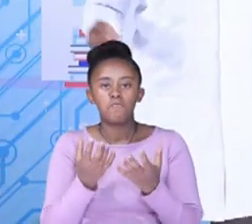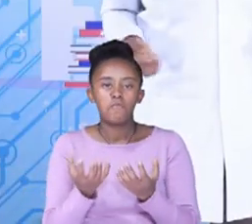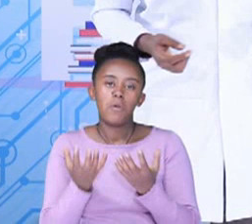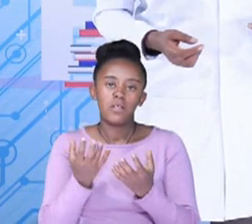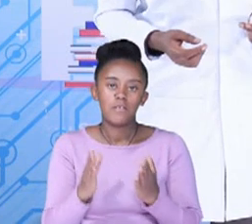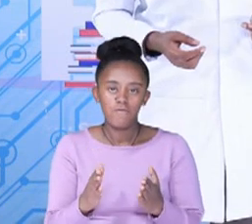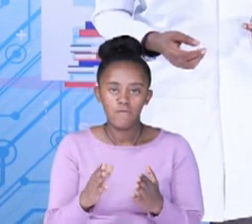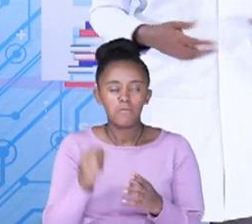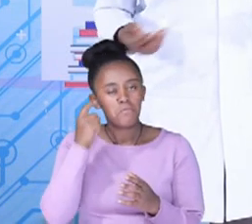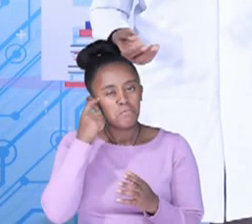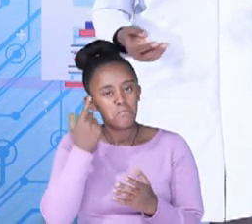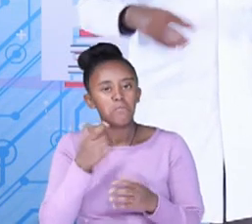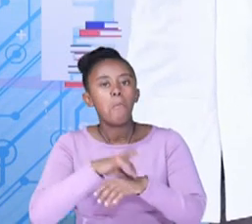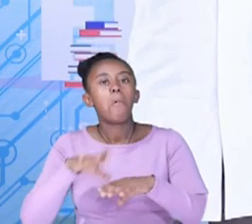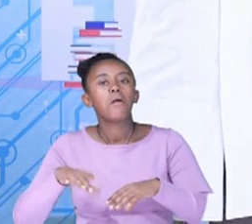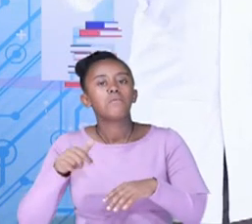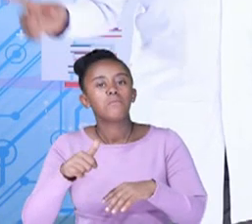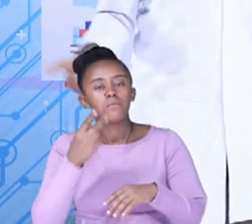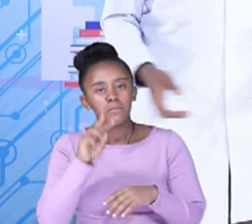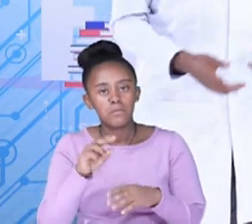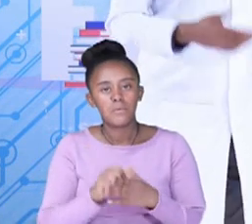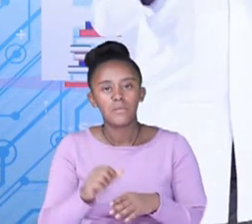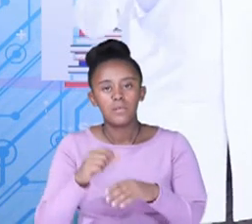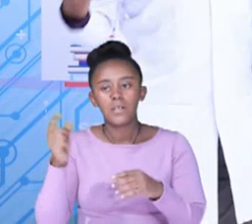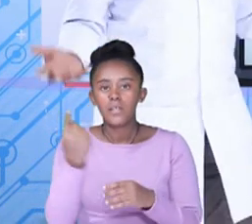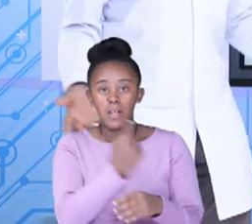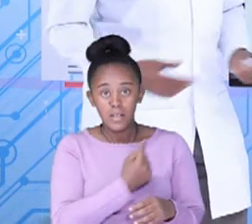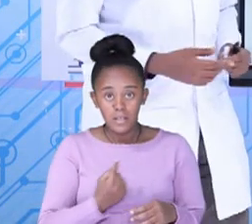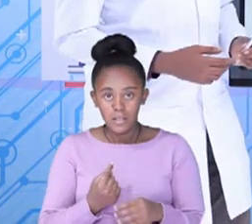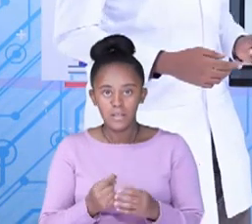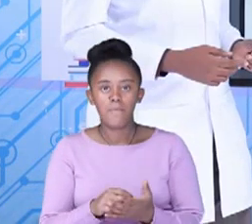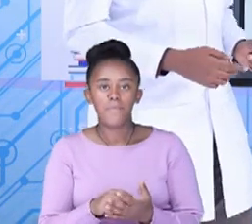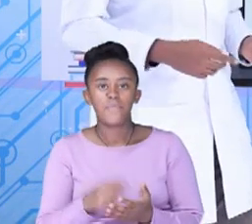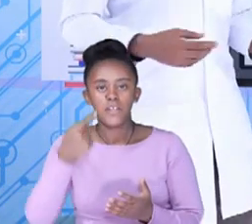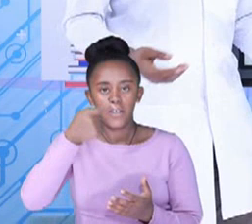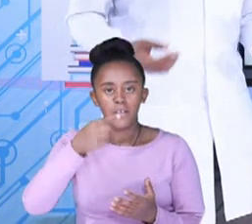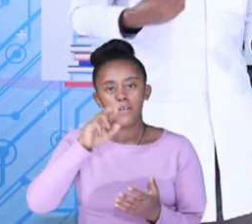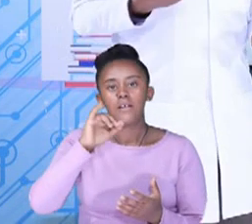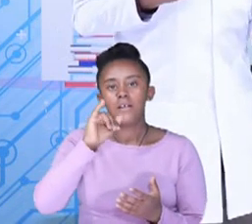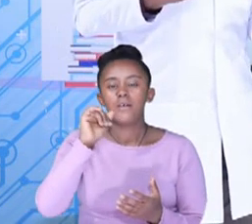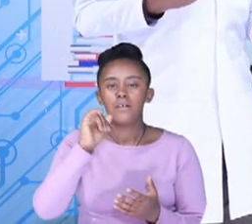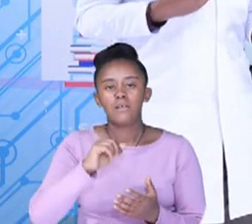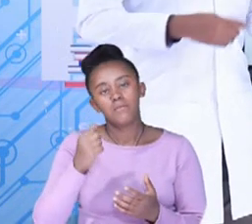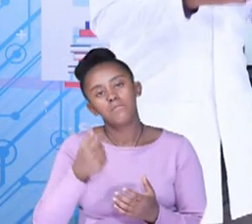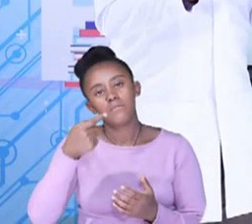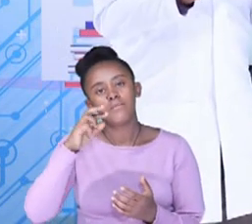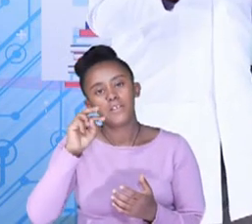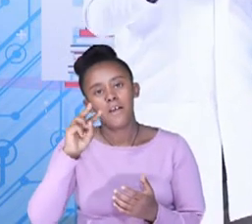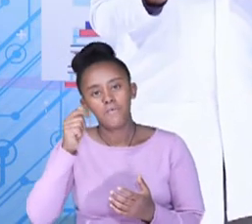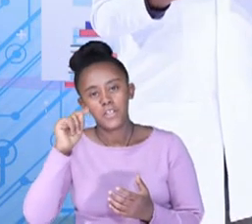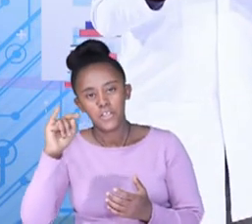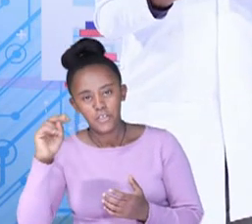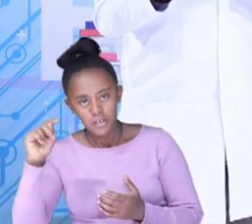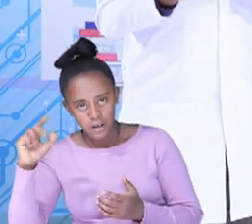can consider Earth itself as a massive body. Around Earth, there is gravitational field. Like that, around a